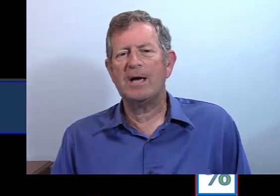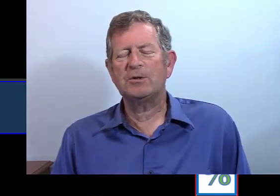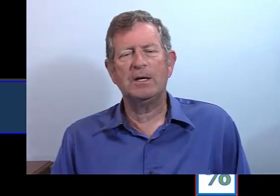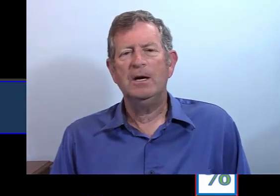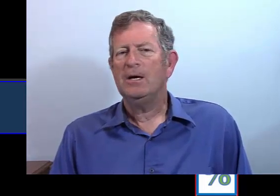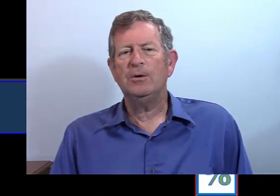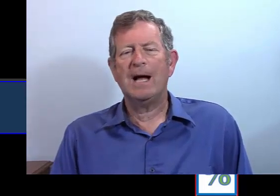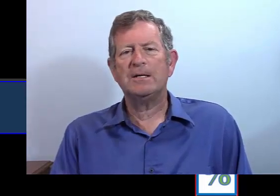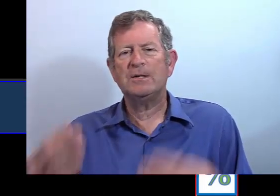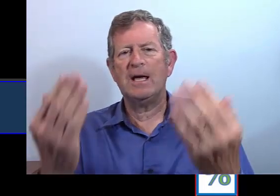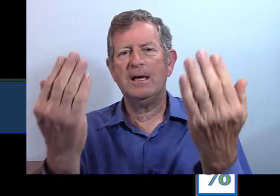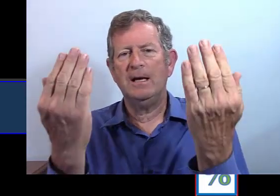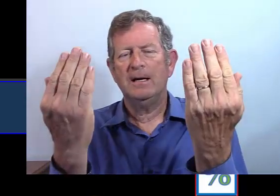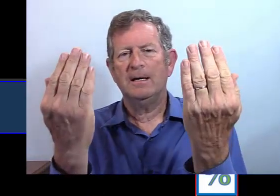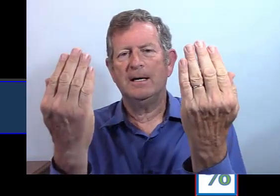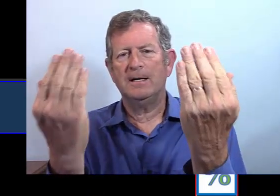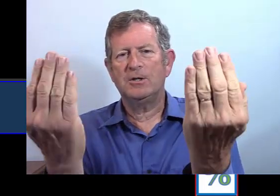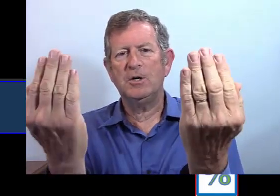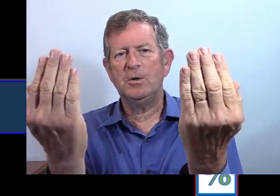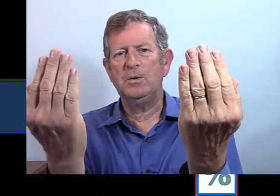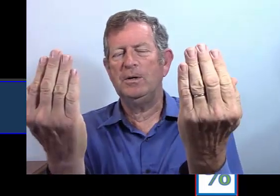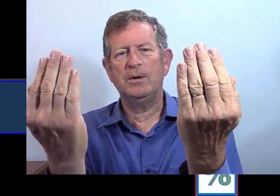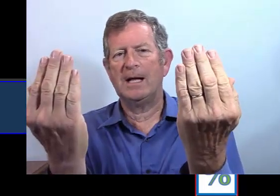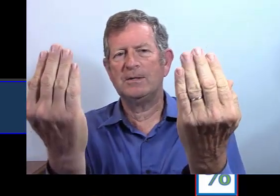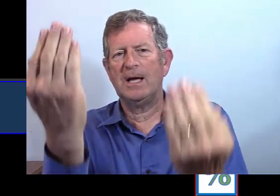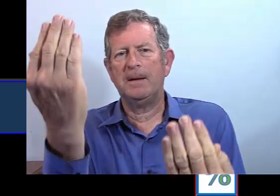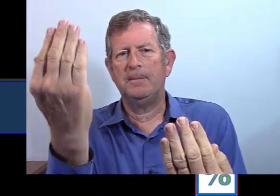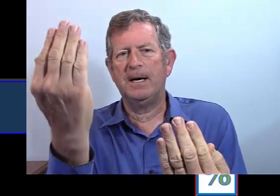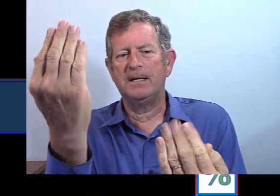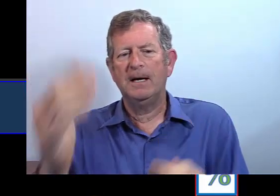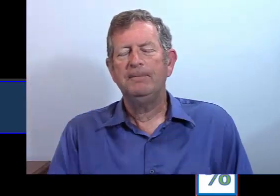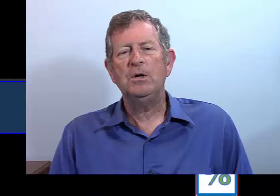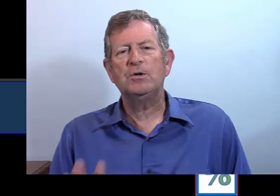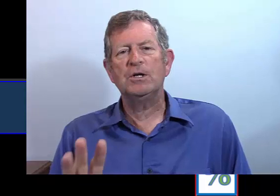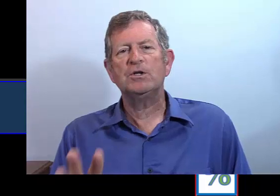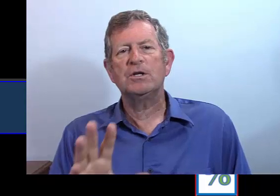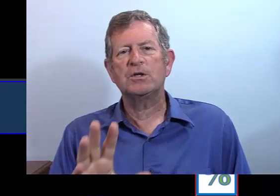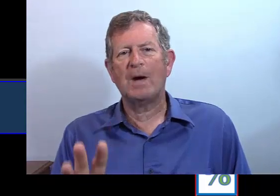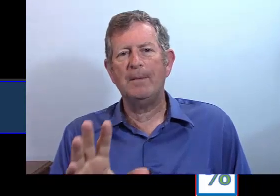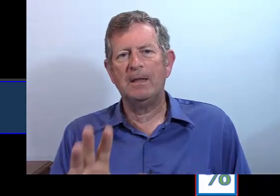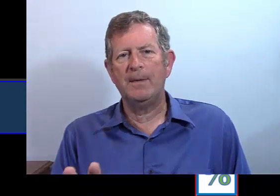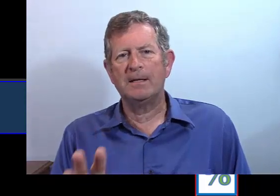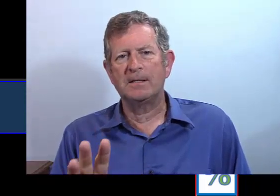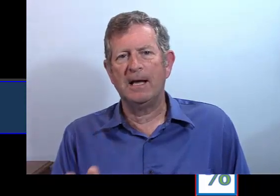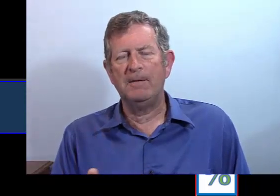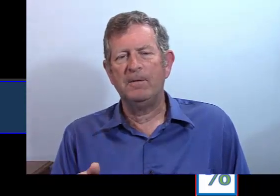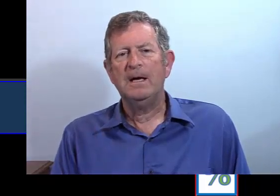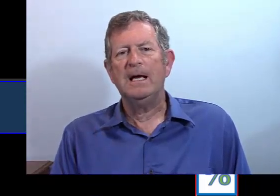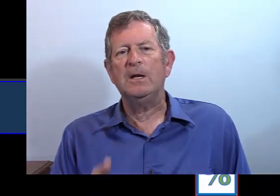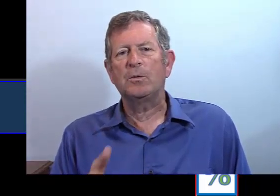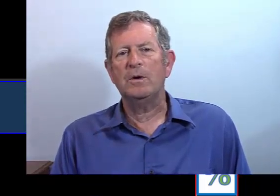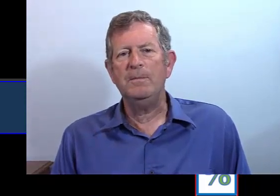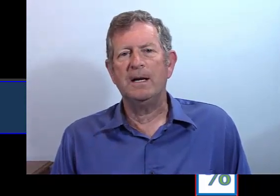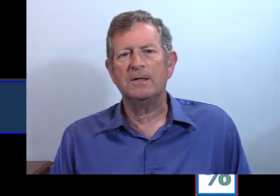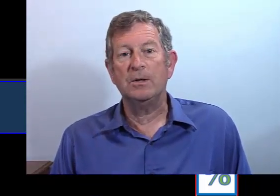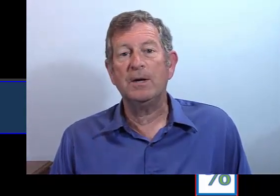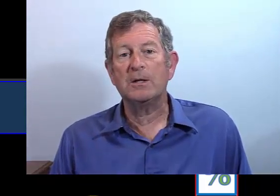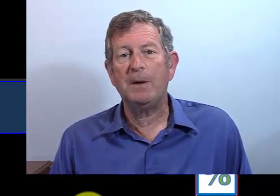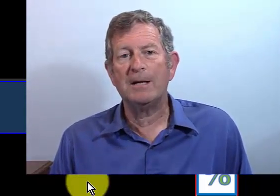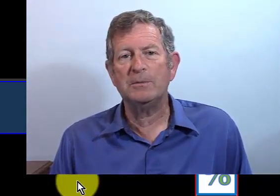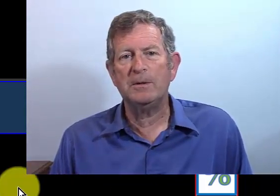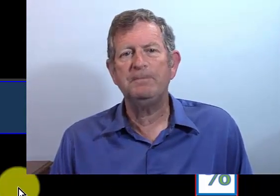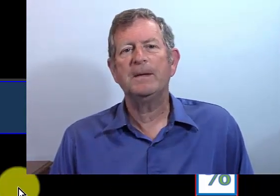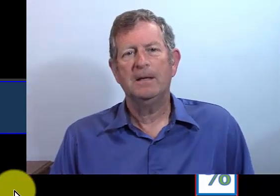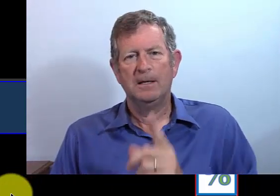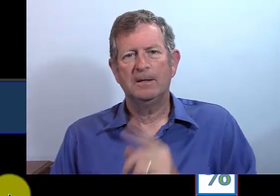not contrasting, you're not saying to, you're not saying but, you're just describing the man's life in 3 minutes. Do you